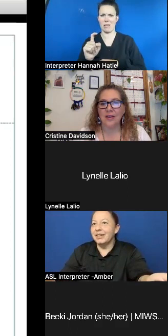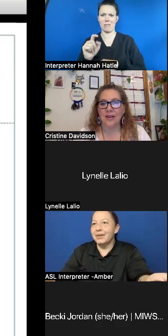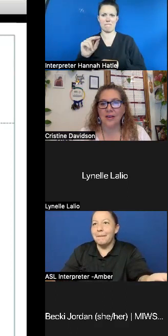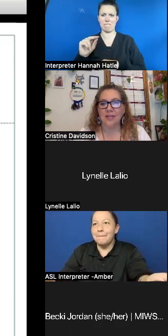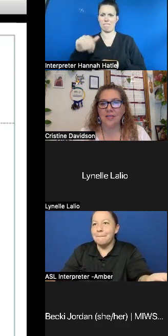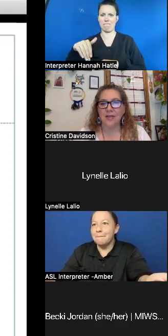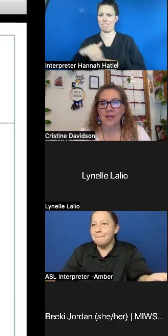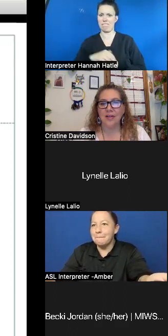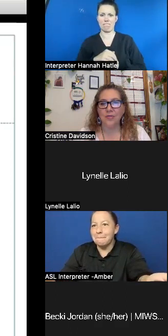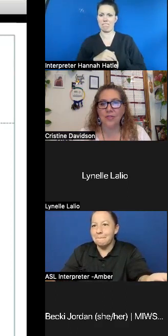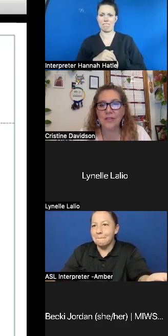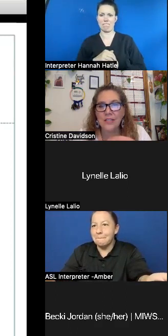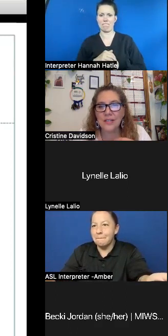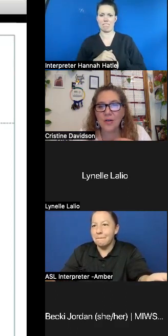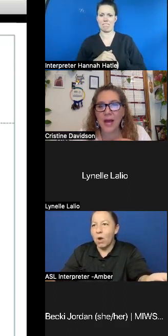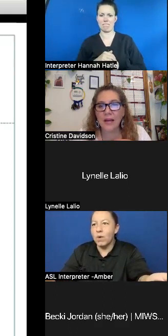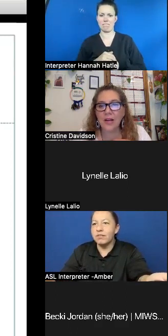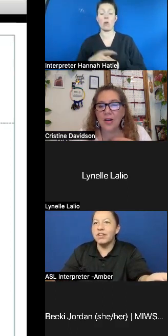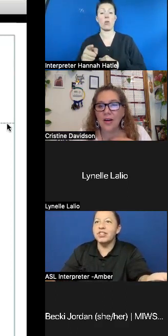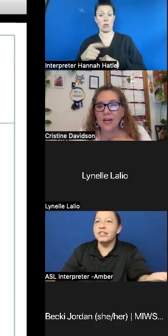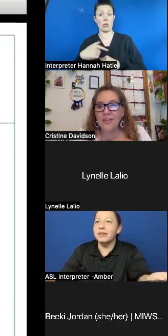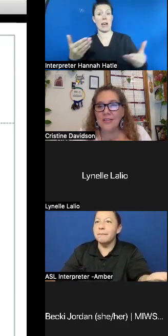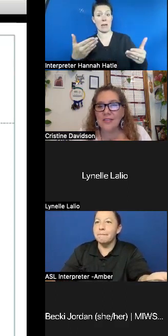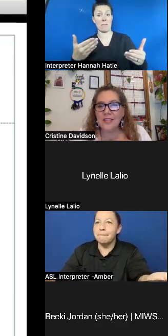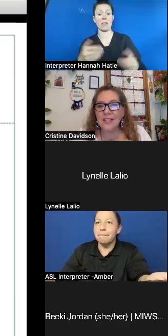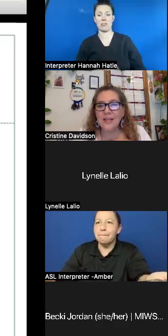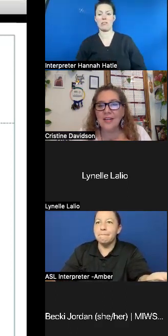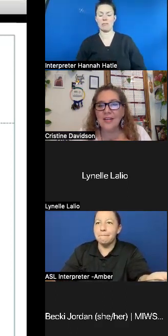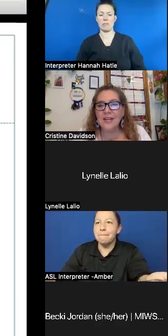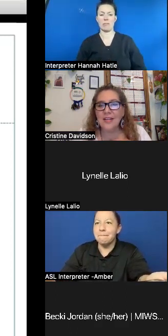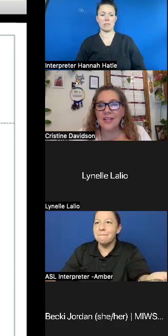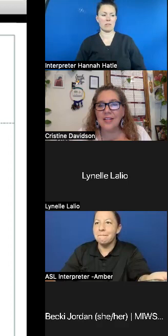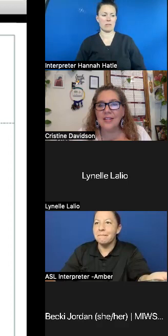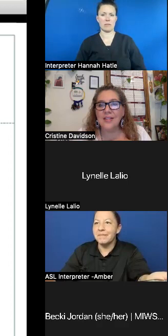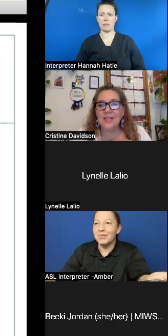yet. Oh, Yes, I'm back. Oh, wait, there she is. Yep.